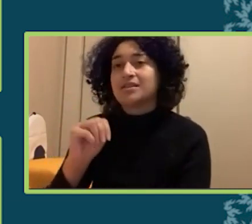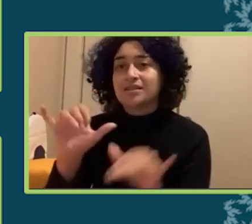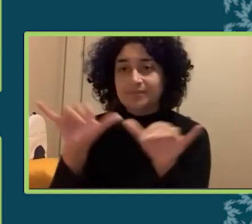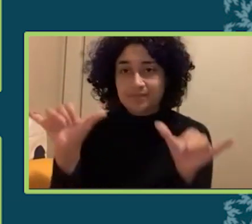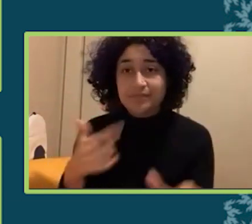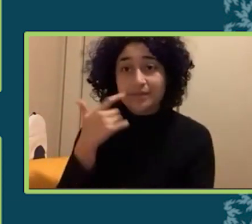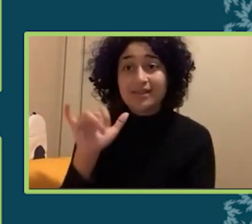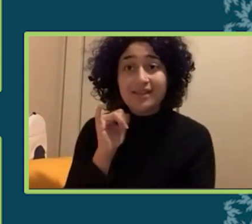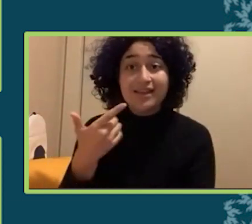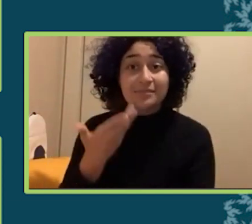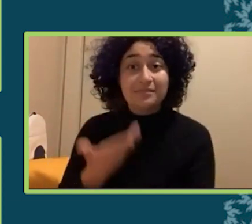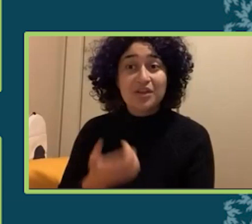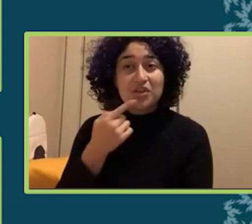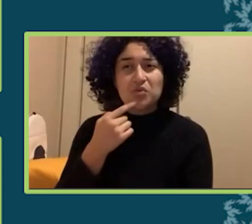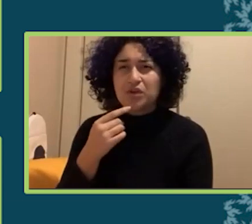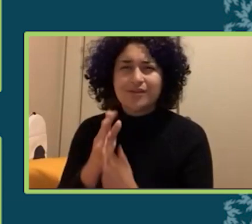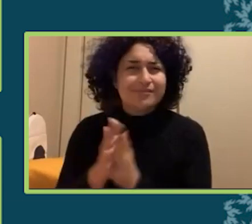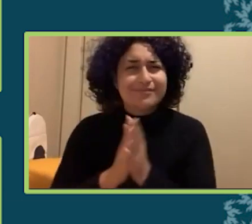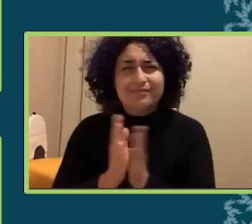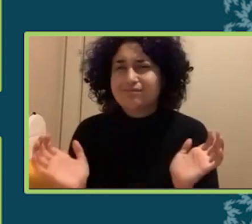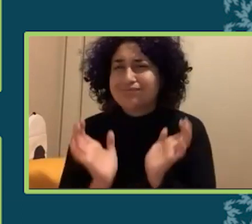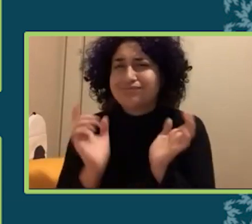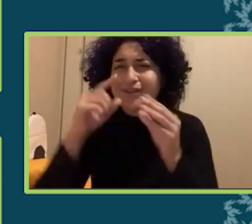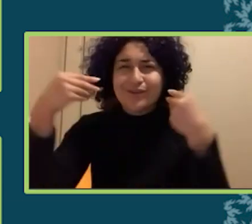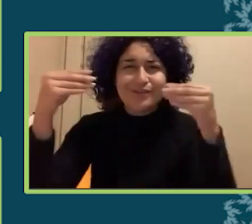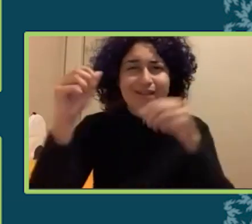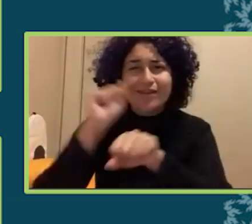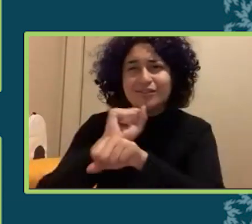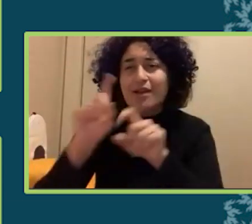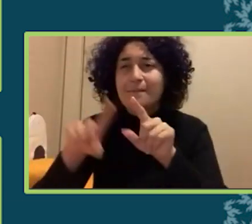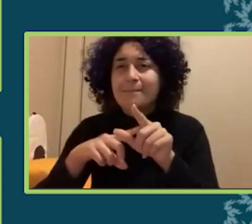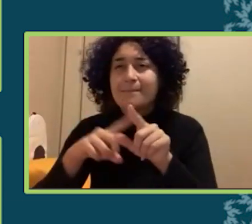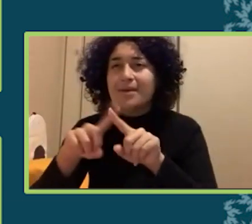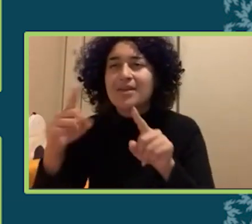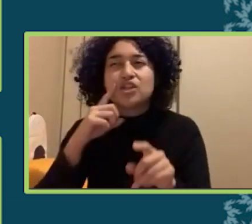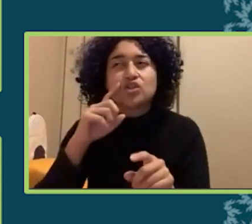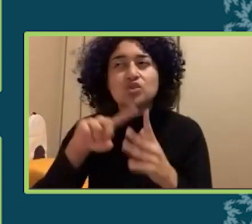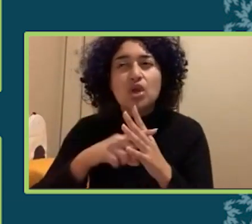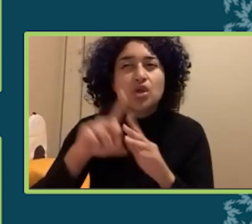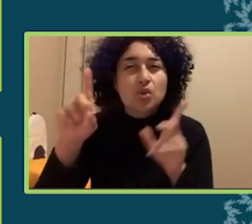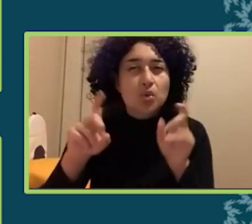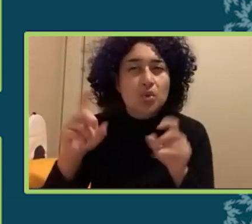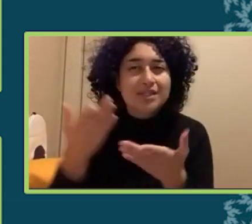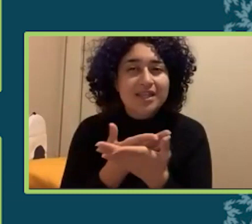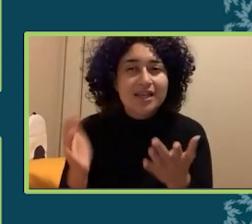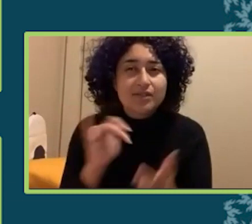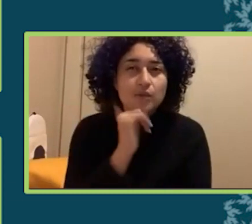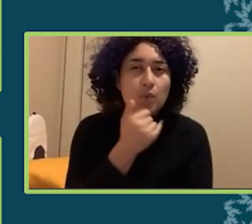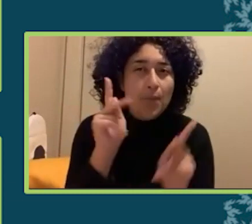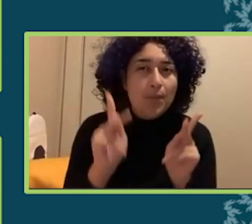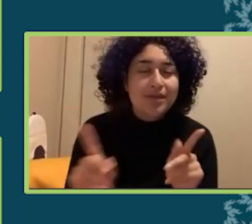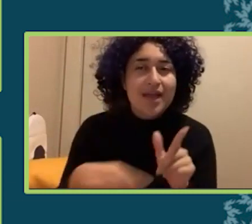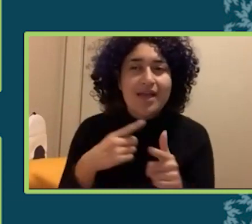were a rock star and you ramped up in your sales job and you were killing it, but then you like started to question things in the wrong person, and then you